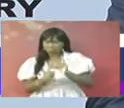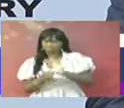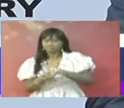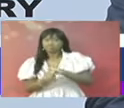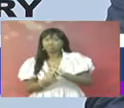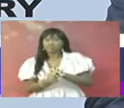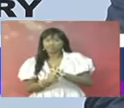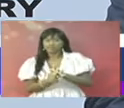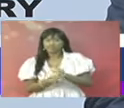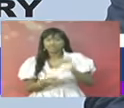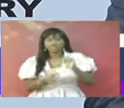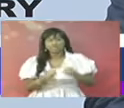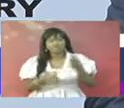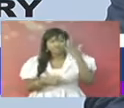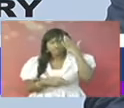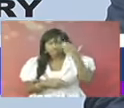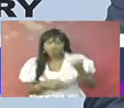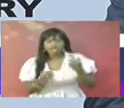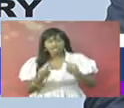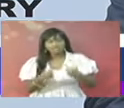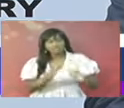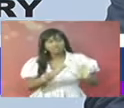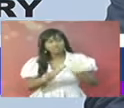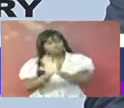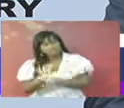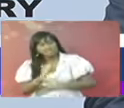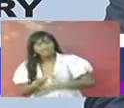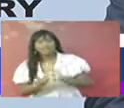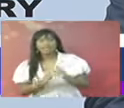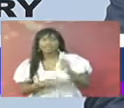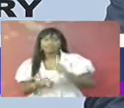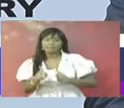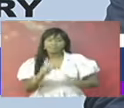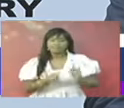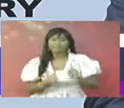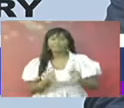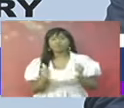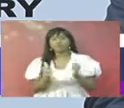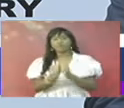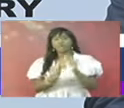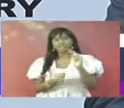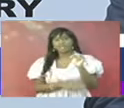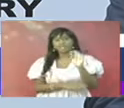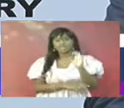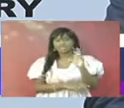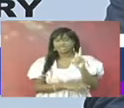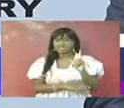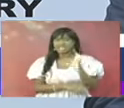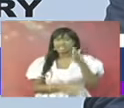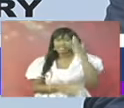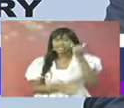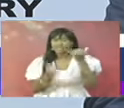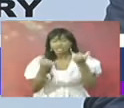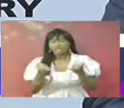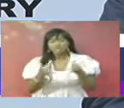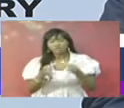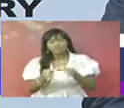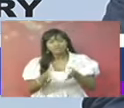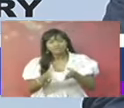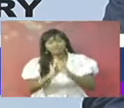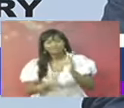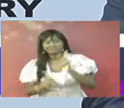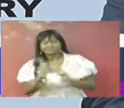really pushed ahead and tried to protect the vulnerable as best as we can. And still now we are calling out to anyone that would